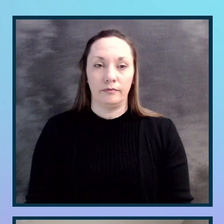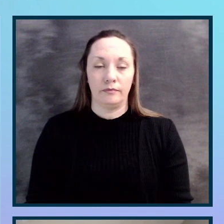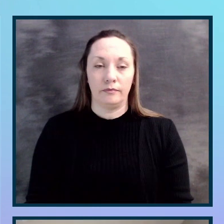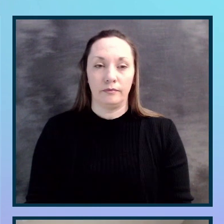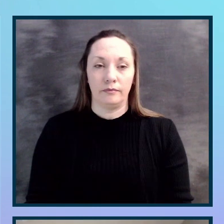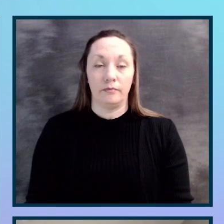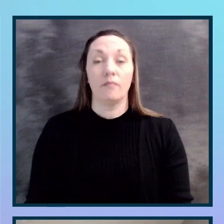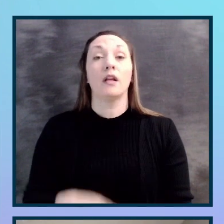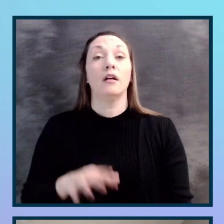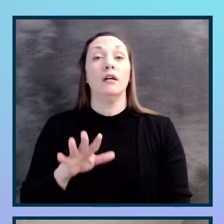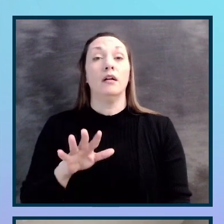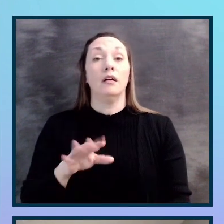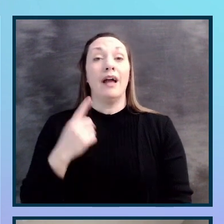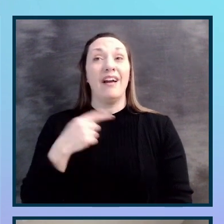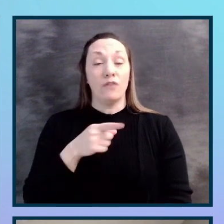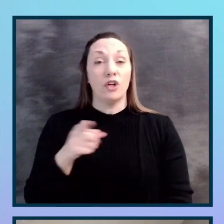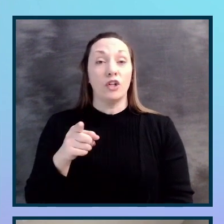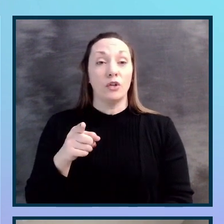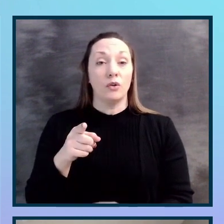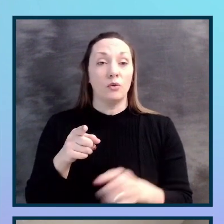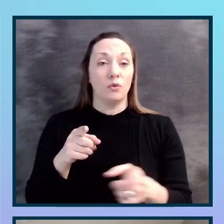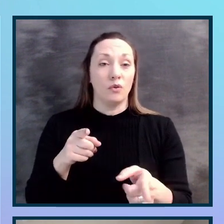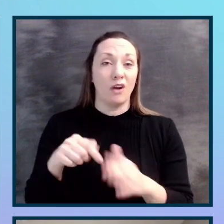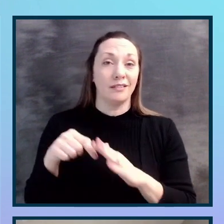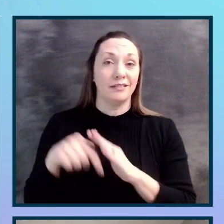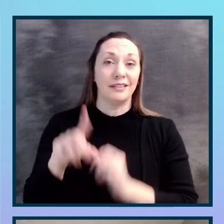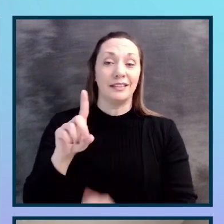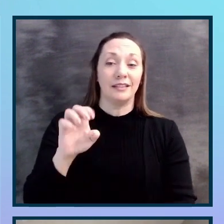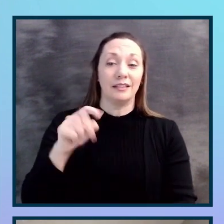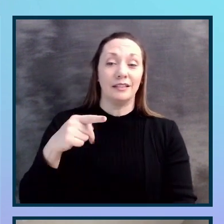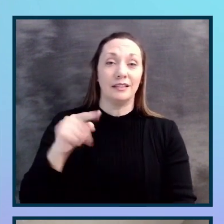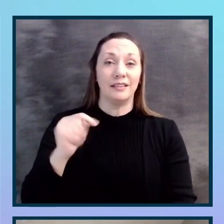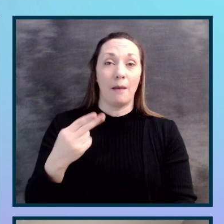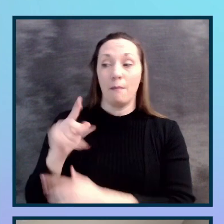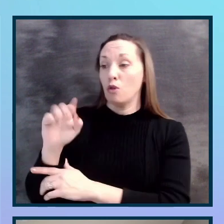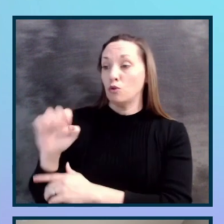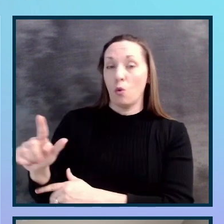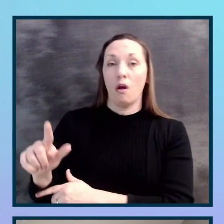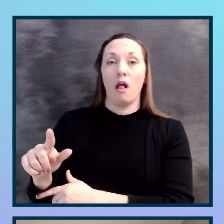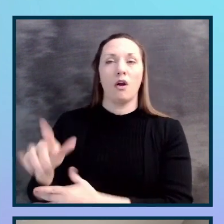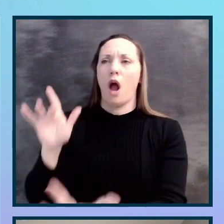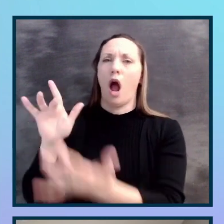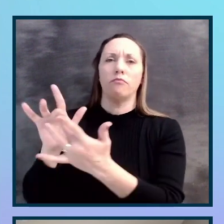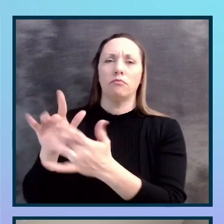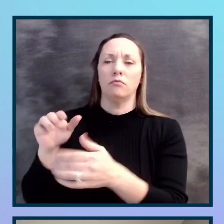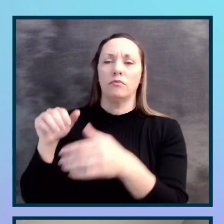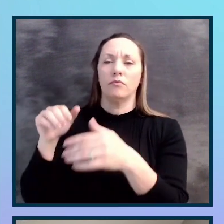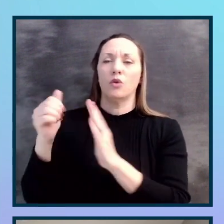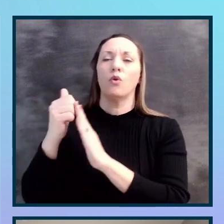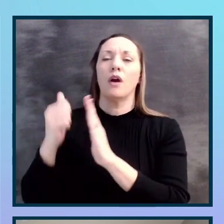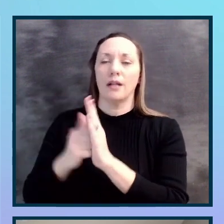And for those that are DevTools or HTML customers, feel free to reach out to your account executives for any more